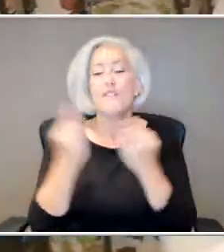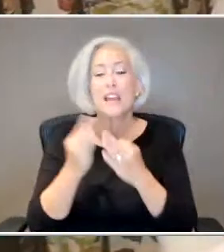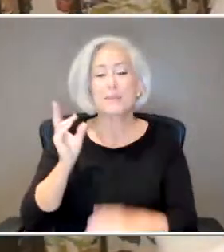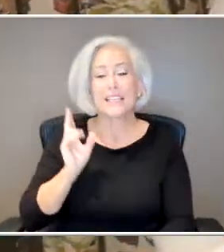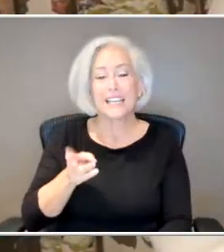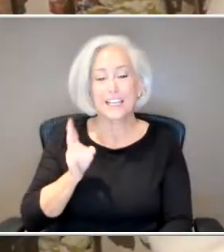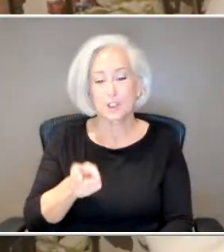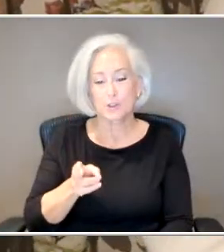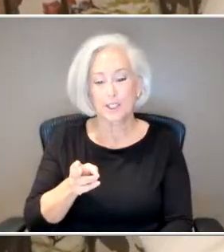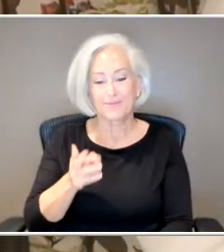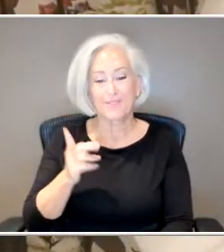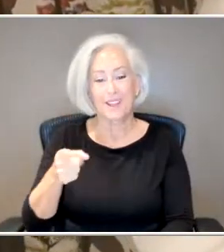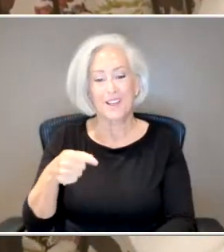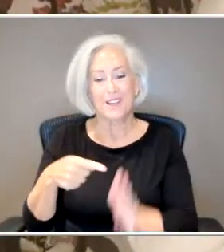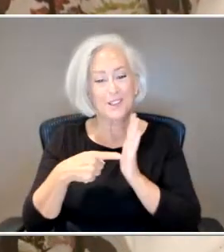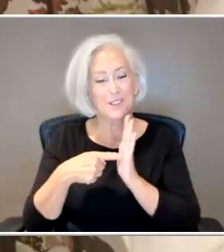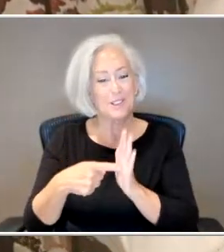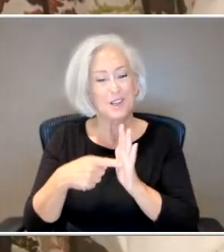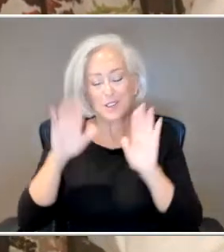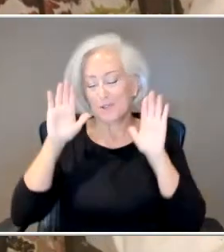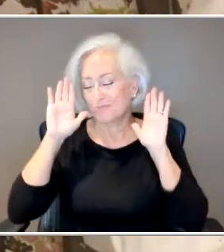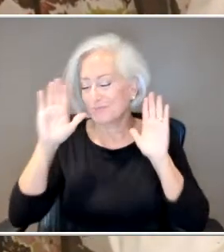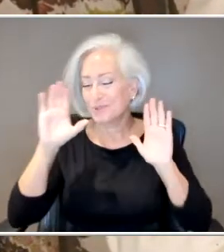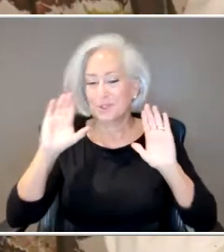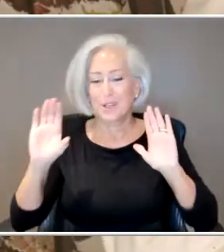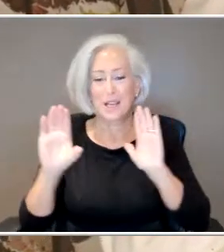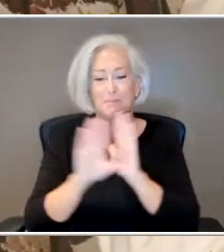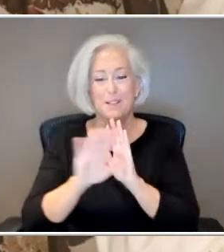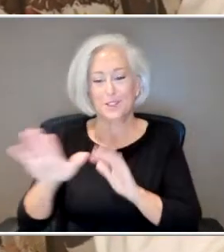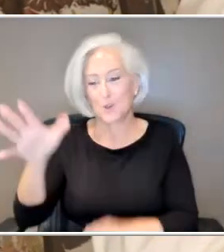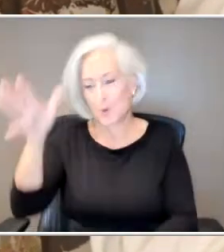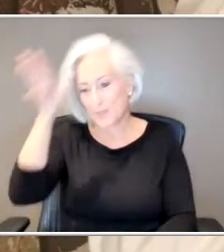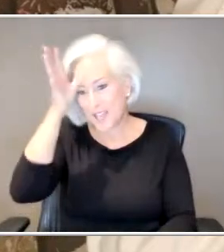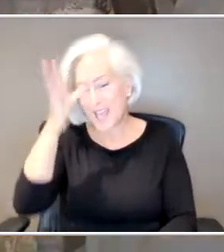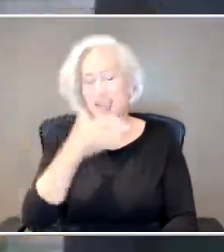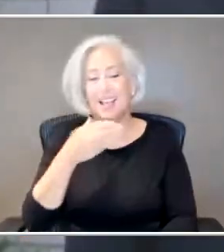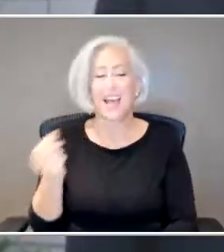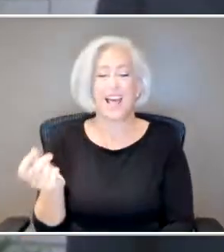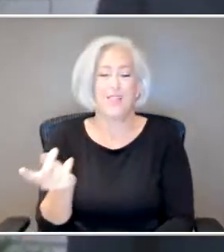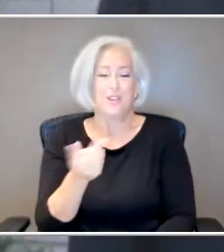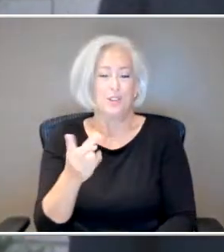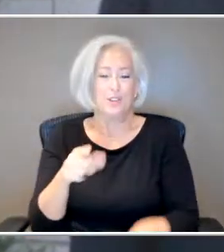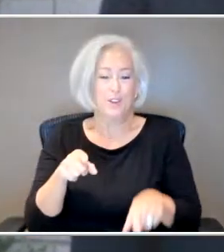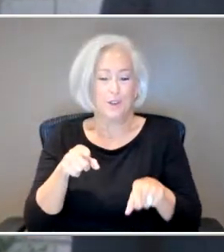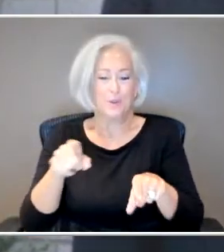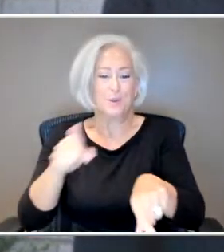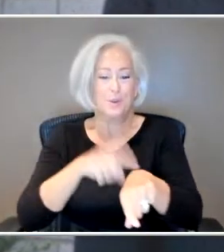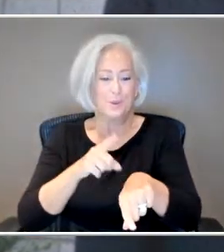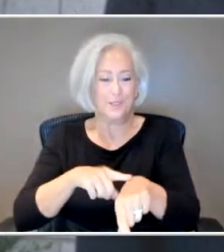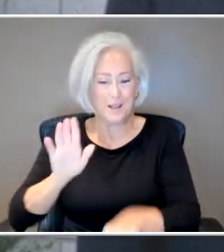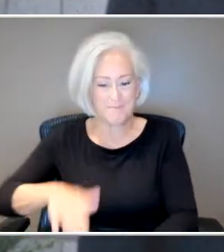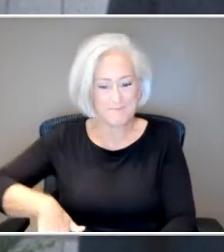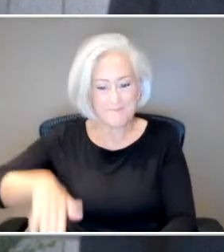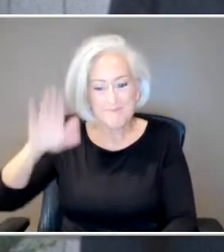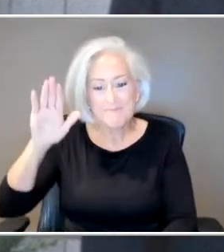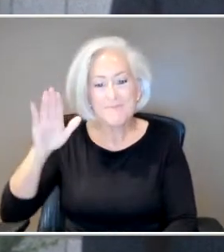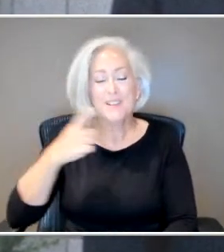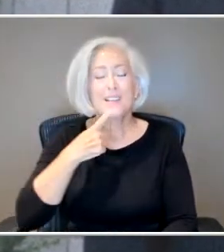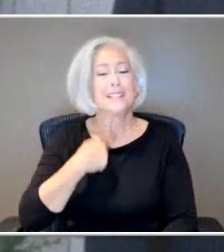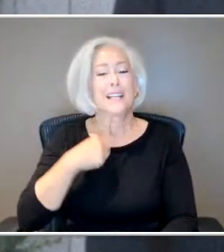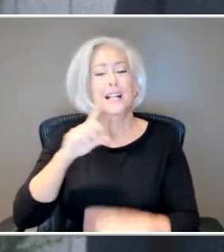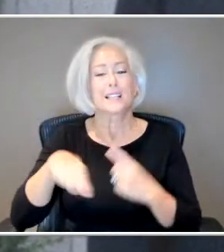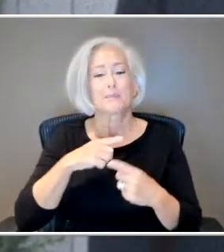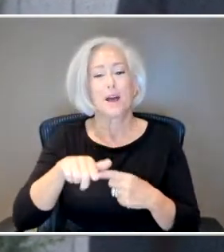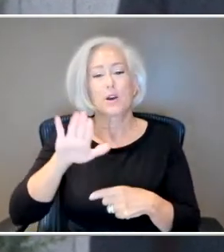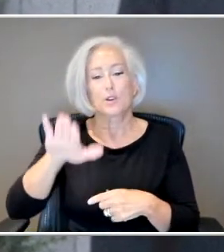some really great photos of your dad and yourselves through the years. Tell us about his cancer journey. What do you remember about